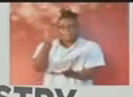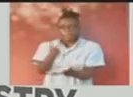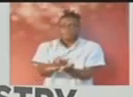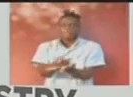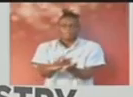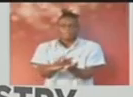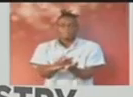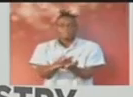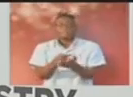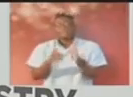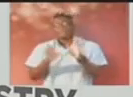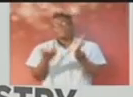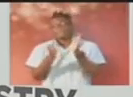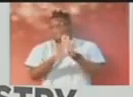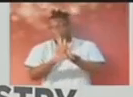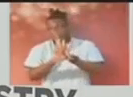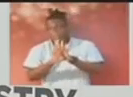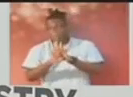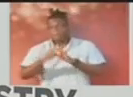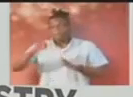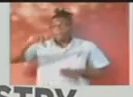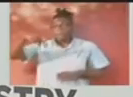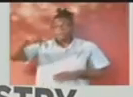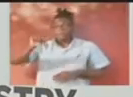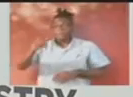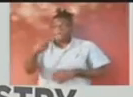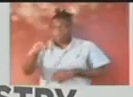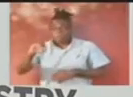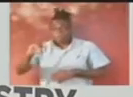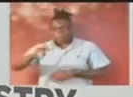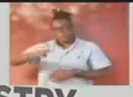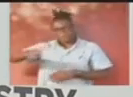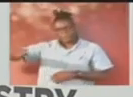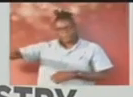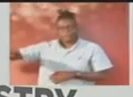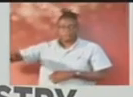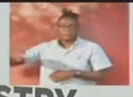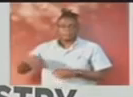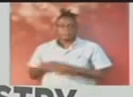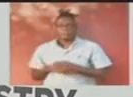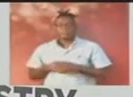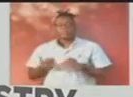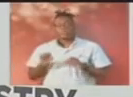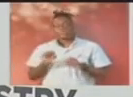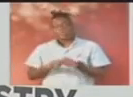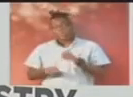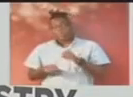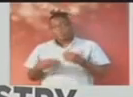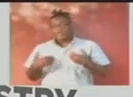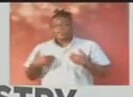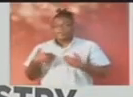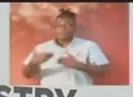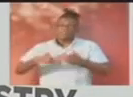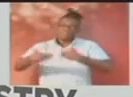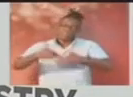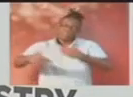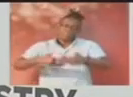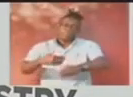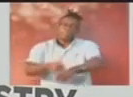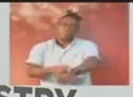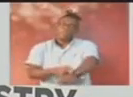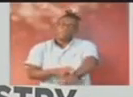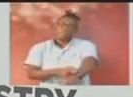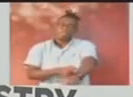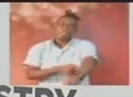revolving fund for vaccines and through UNICEF. So it is quite a lengthy and meticulous procedure,